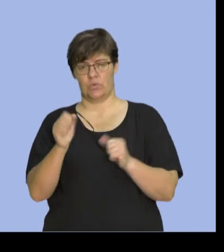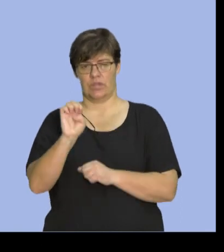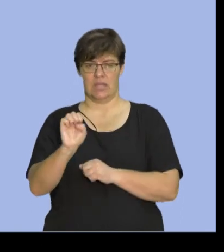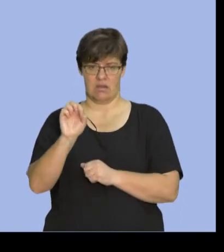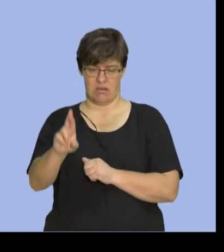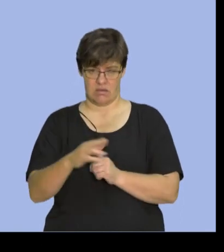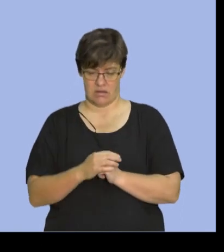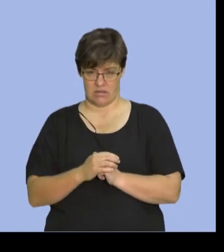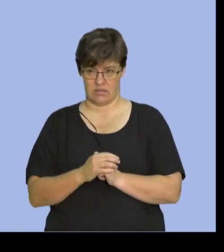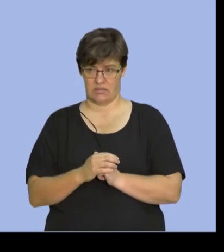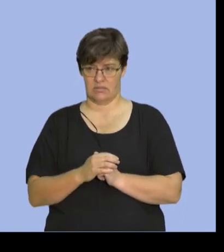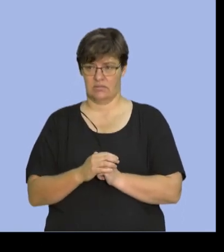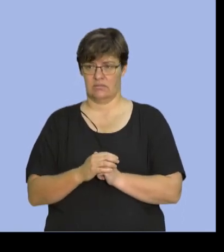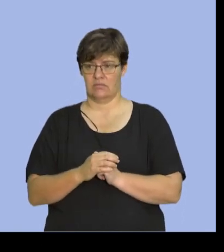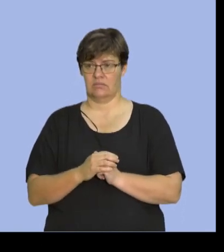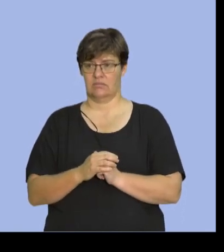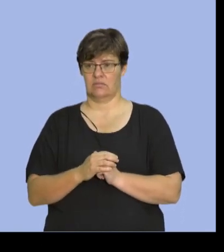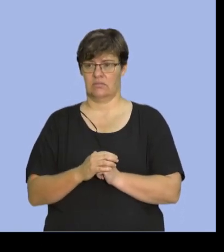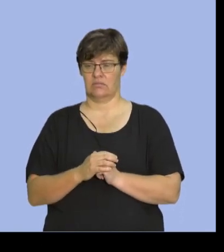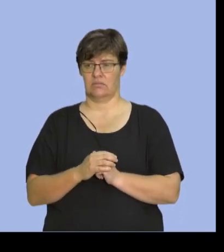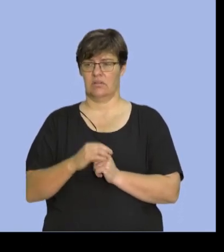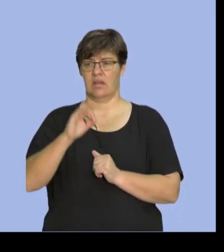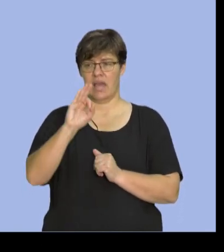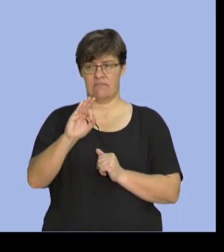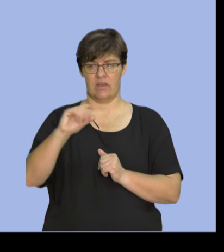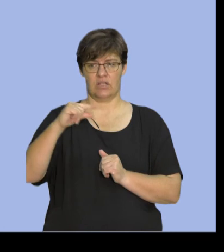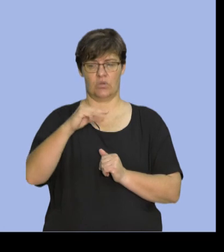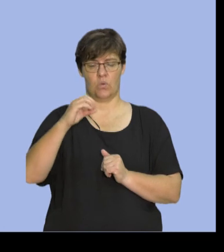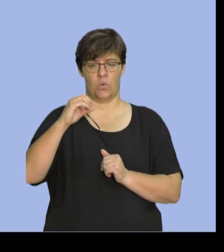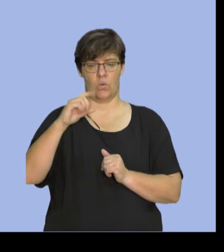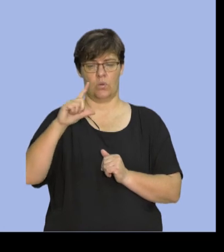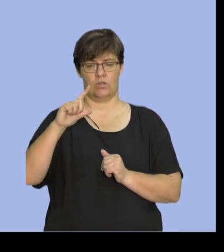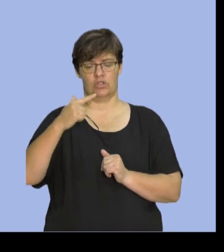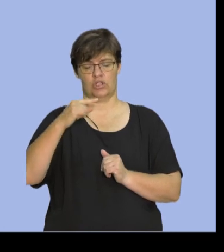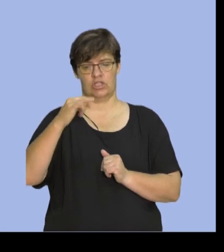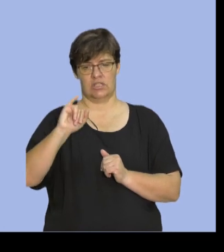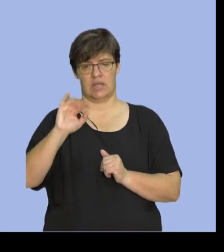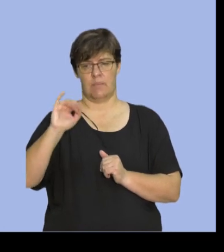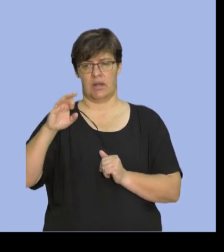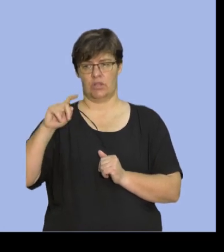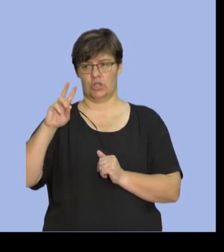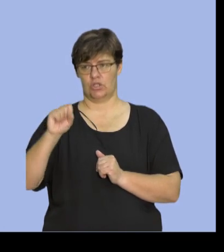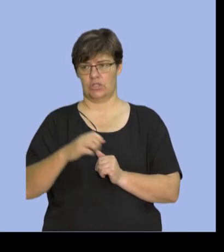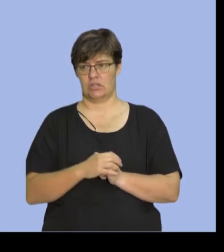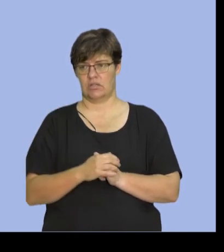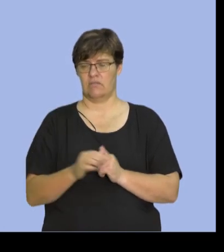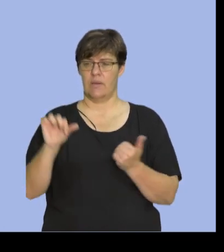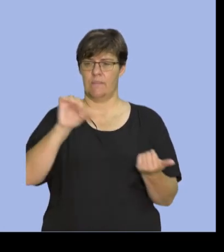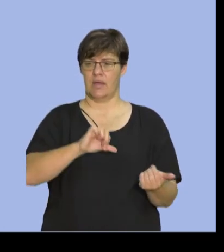as the smooth ER. F was the Golgi apparatus, and if I go back